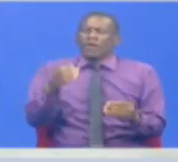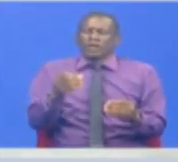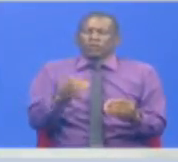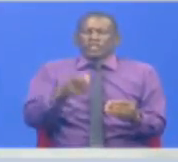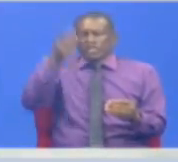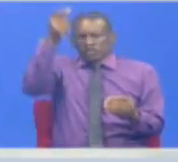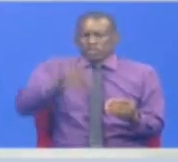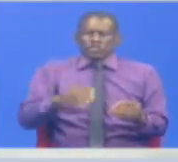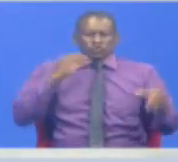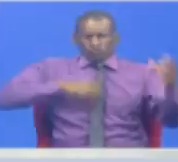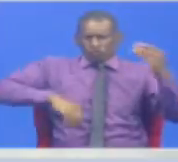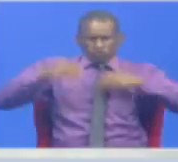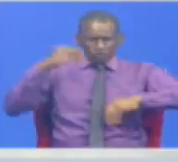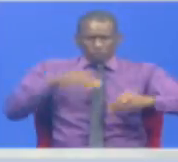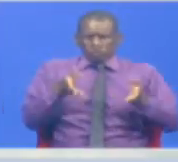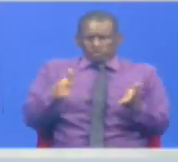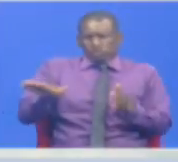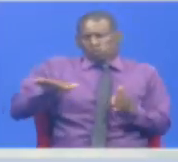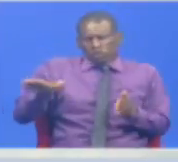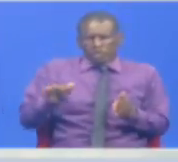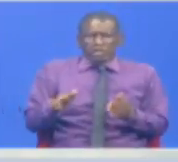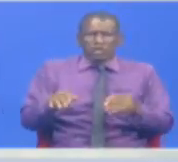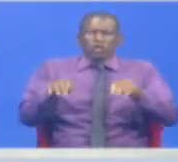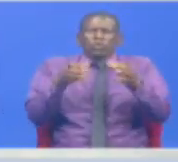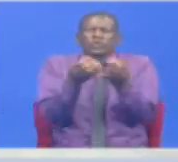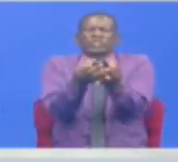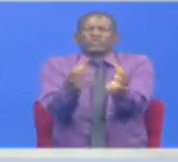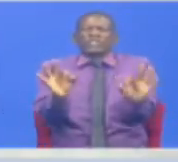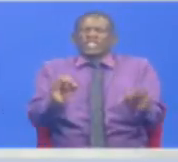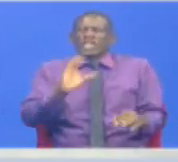Douglas Ogoti this morning, was, however, released